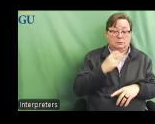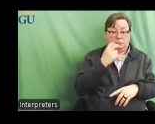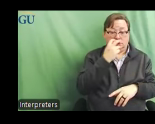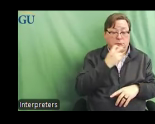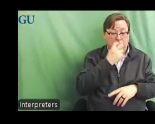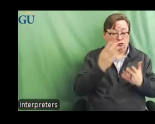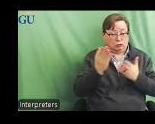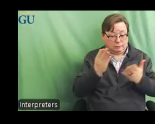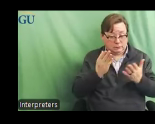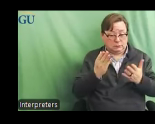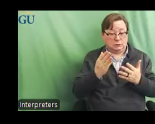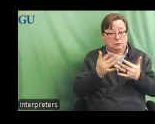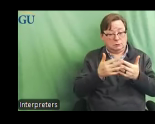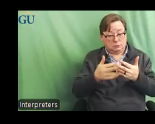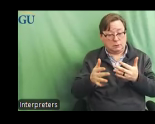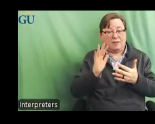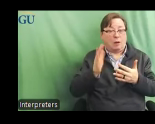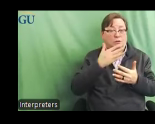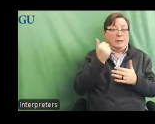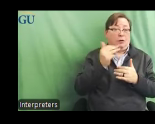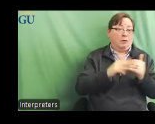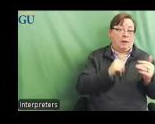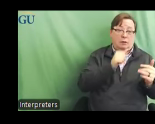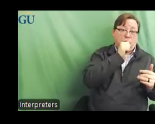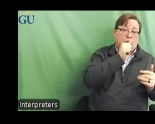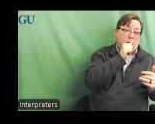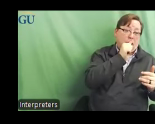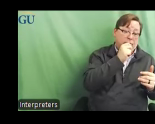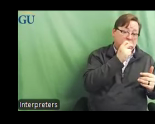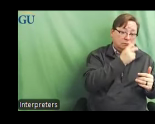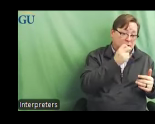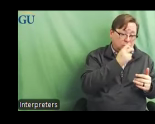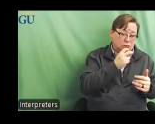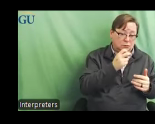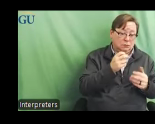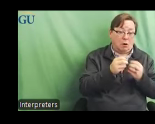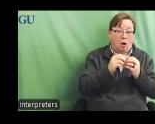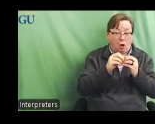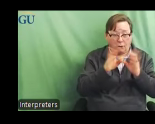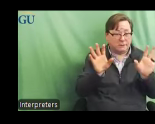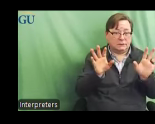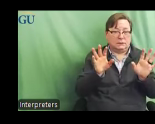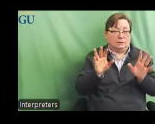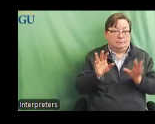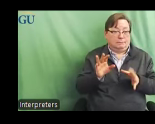program. And that was much better than what we were doing in private speech. Obviously, the cost